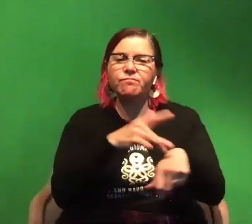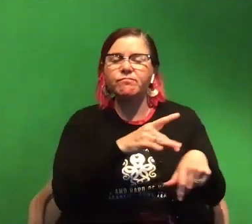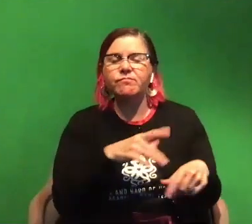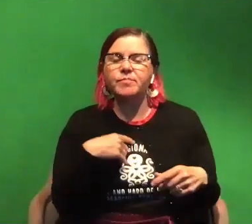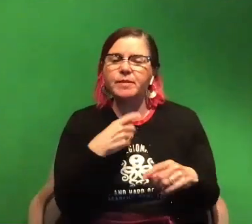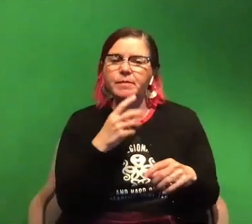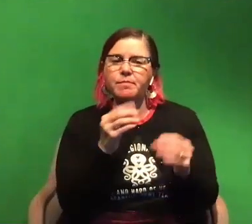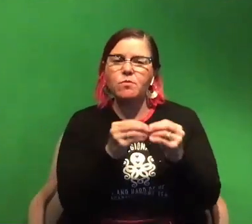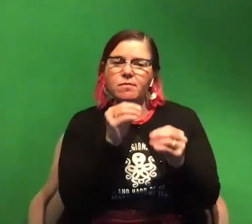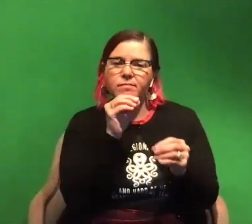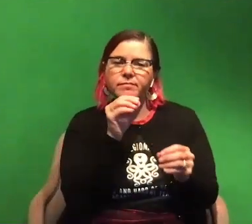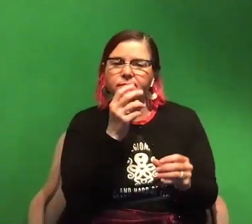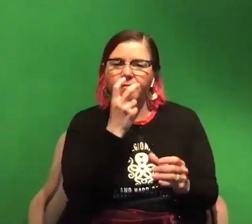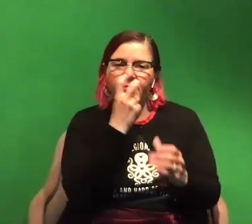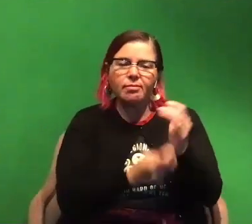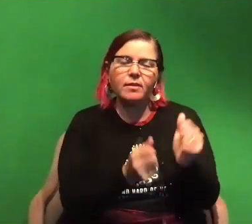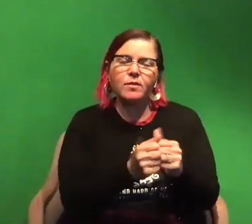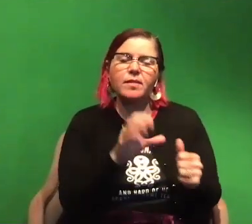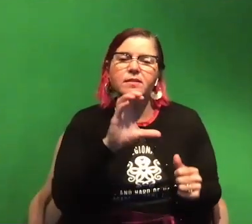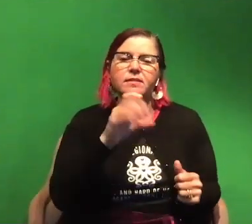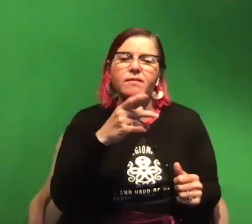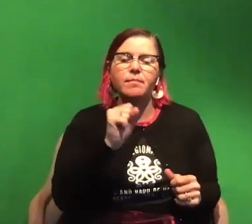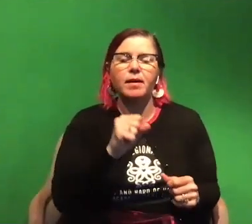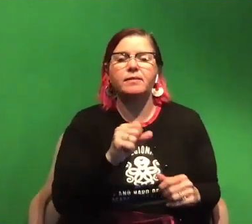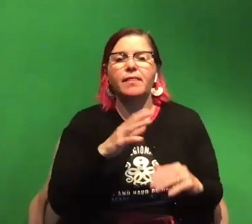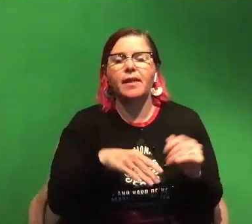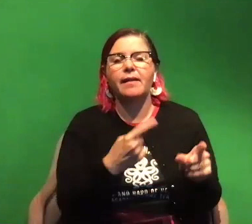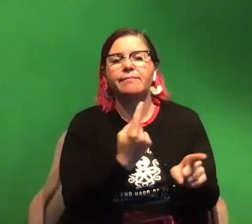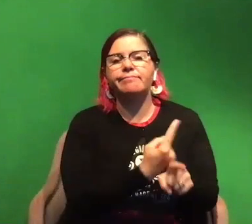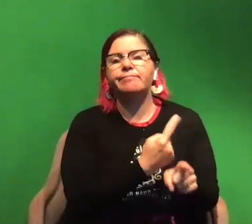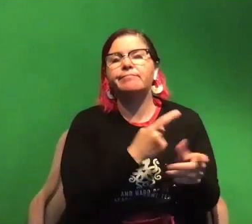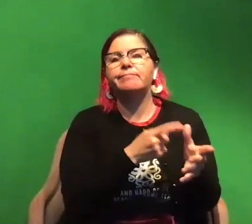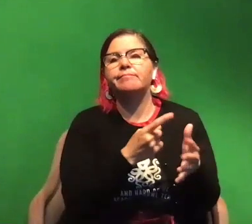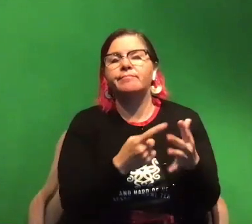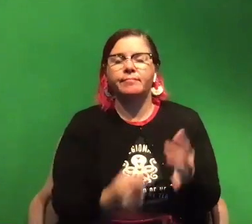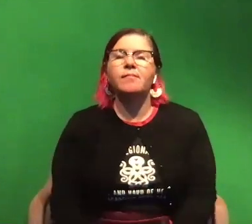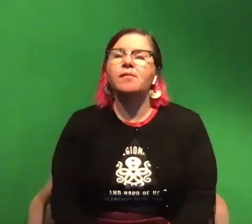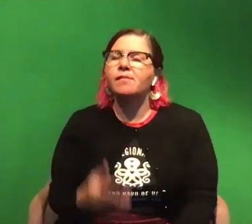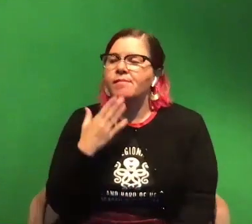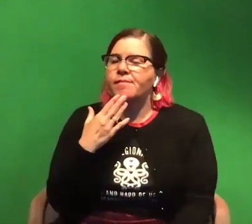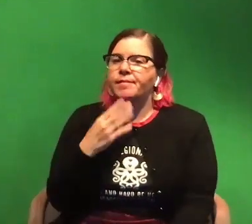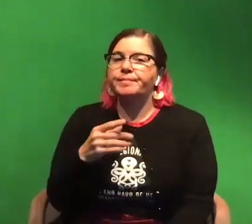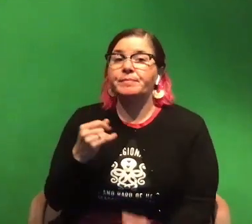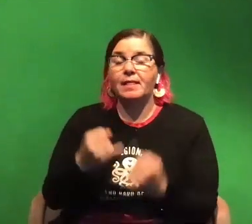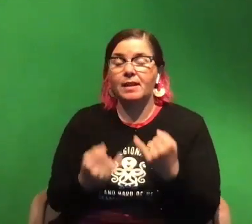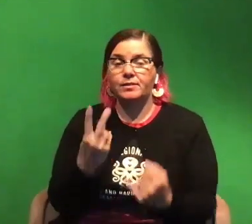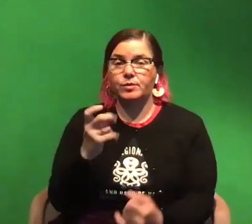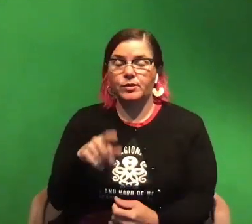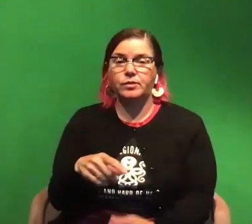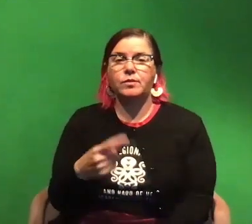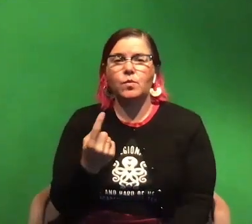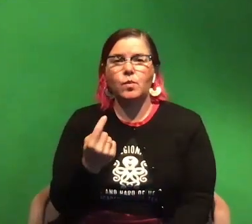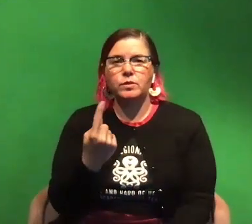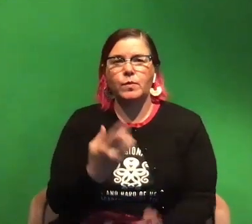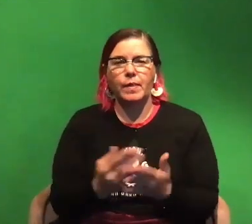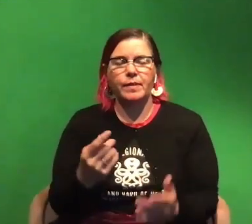in cephalopods besides some of the things they're most notorious for. Awesome, thanks. All right, the last two questions are, what's one